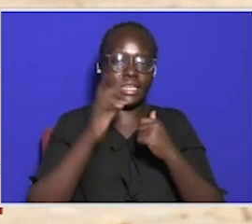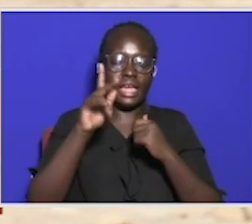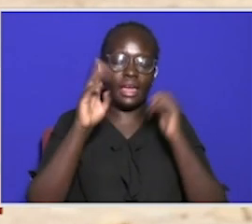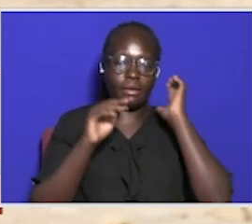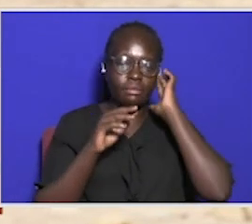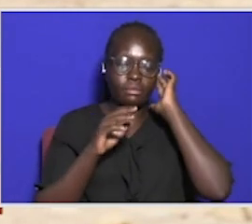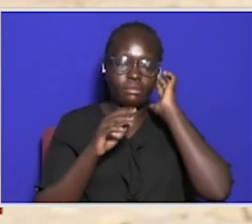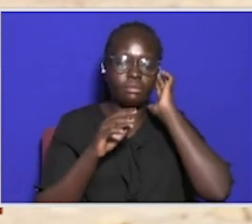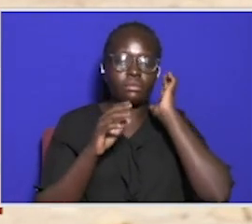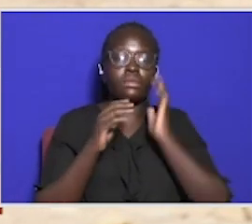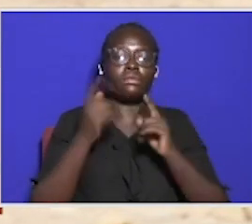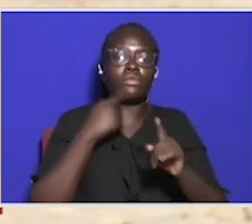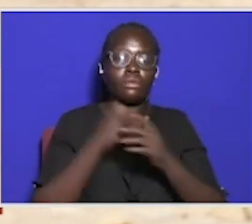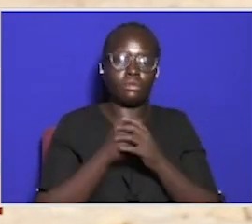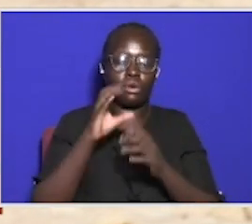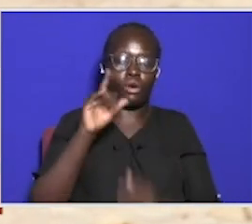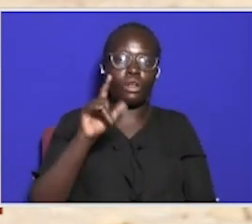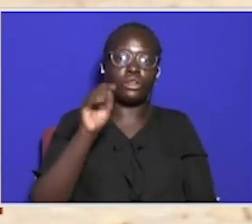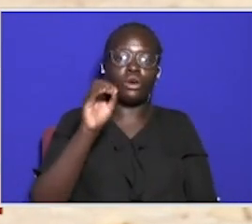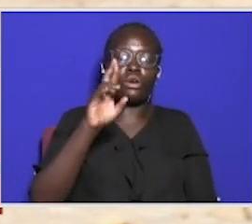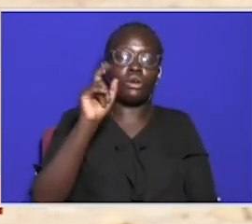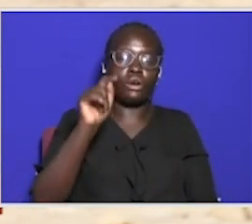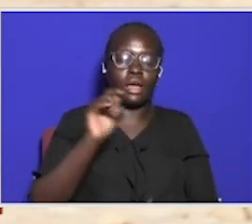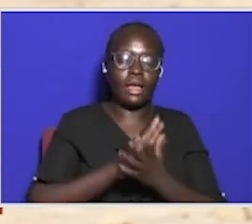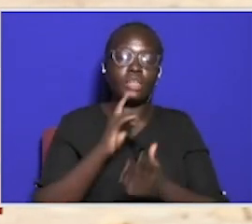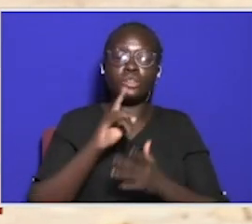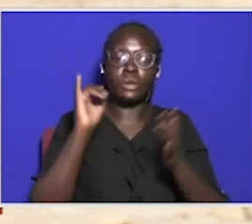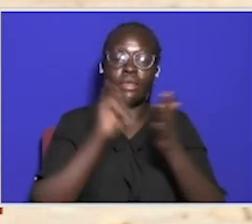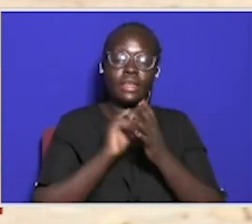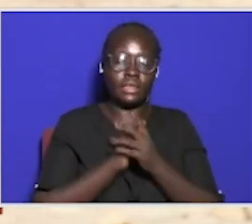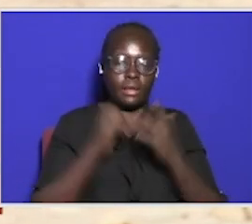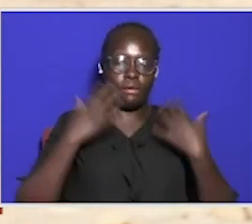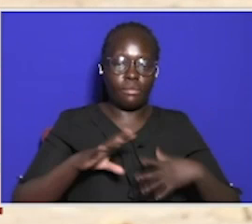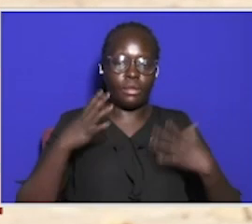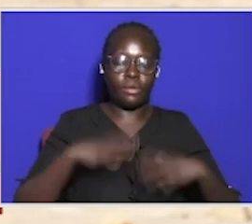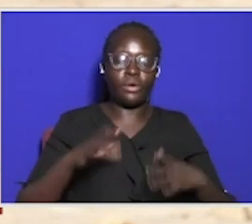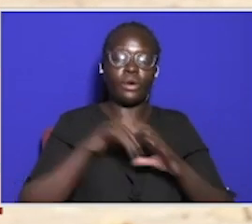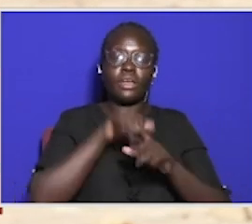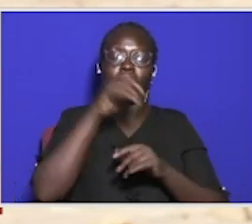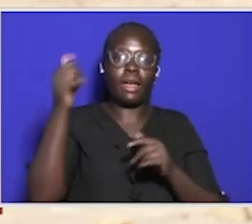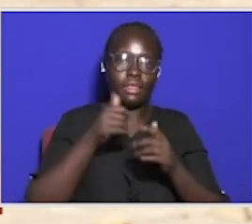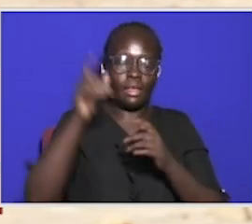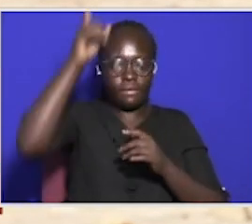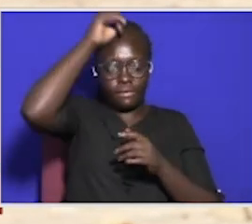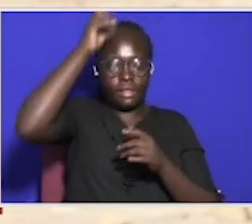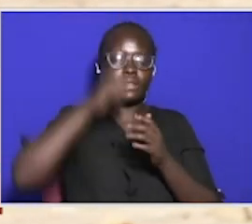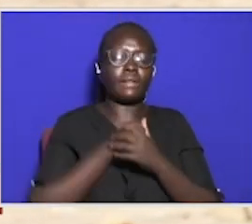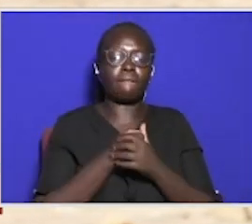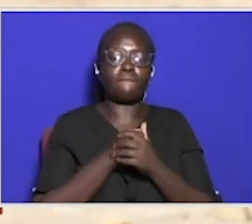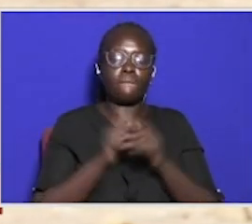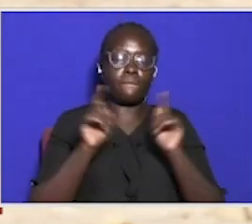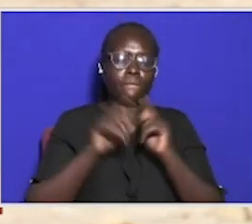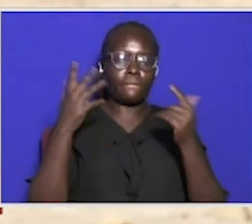kilometers from Oltorot, and I'm sure that the people in other villages, as it